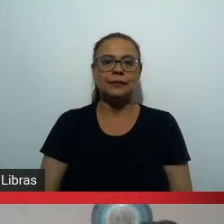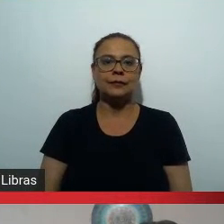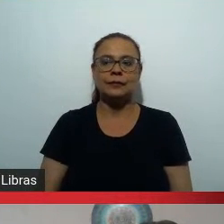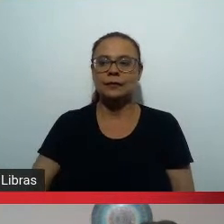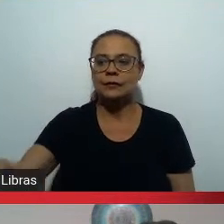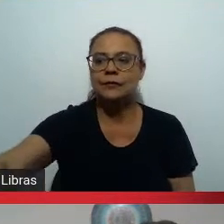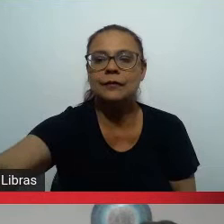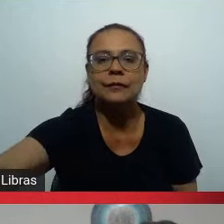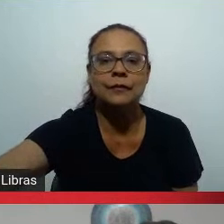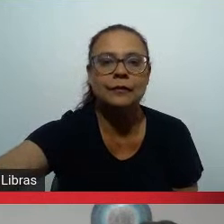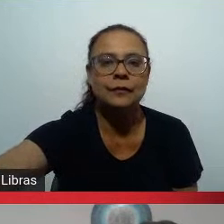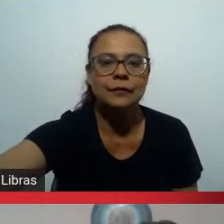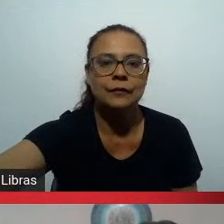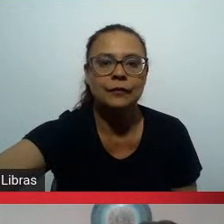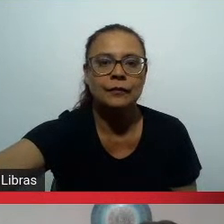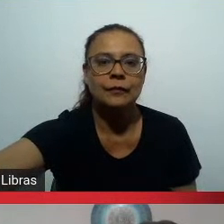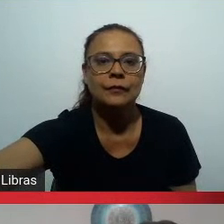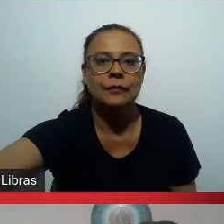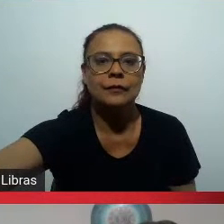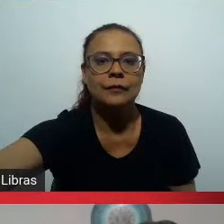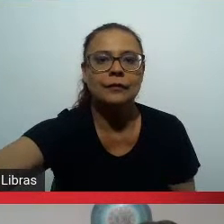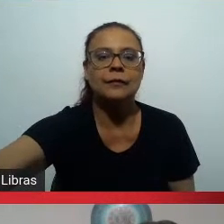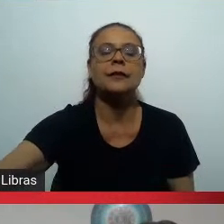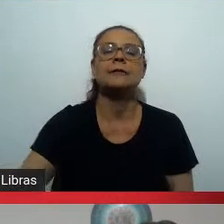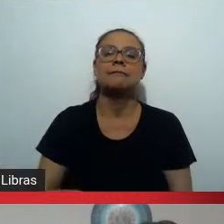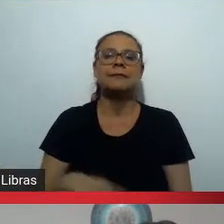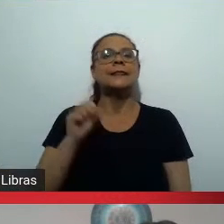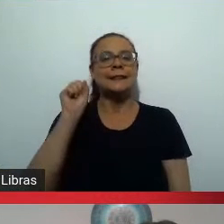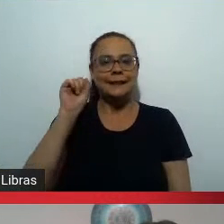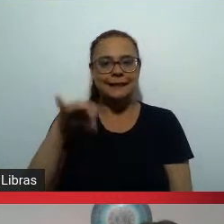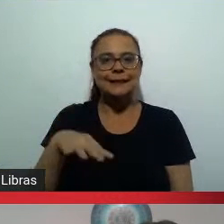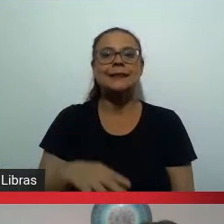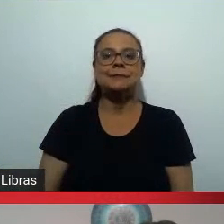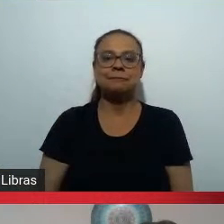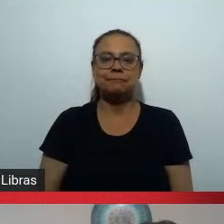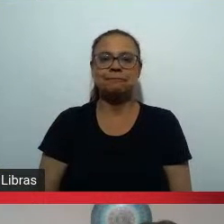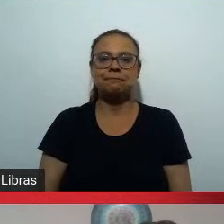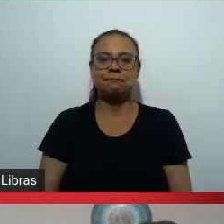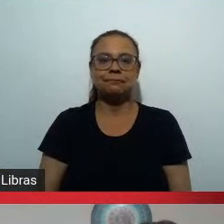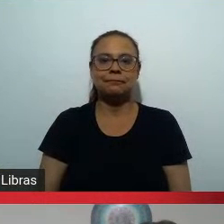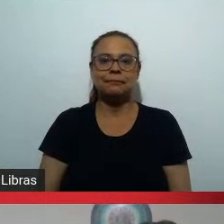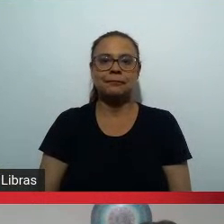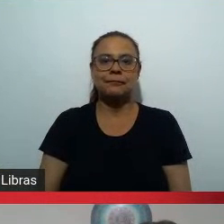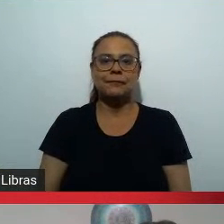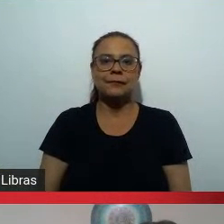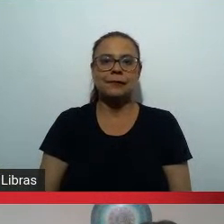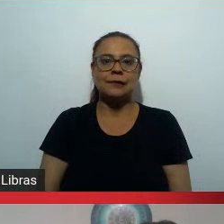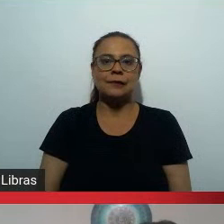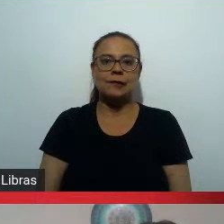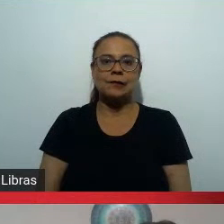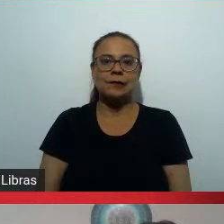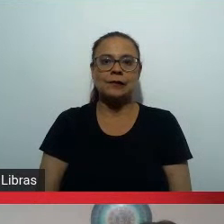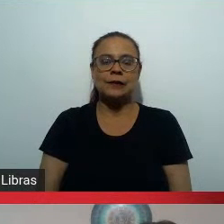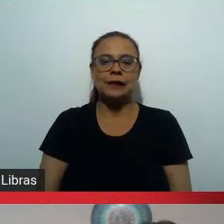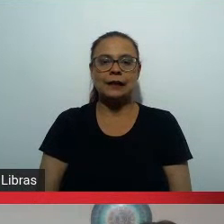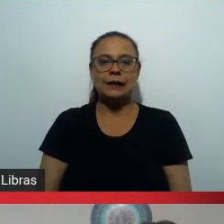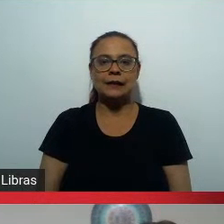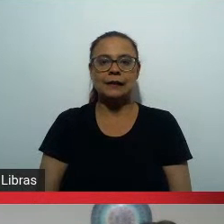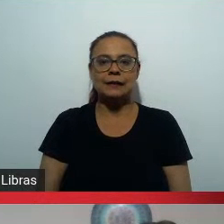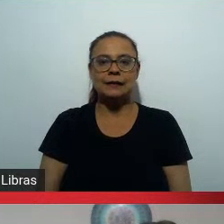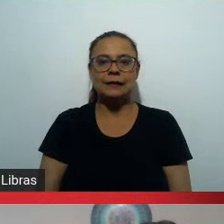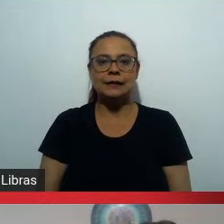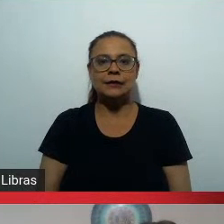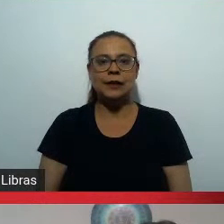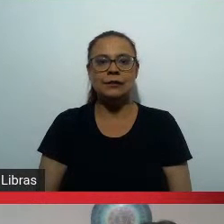Aca you So first I want to thank you for inviting me and having me on this panel it's been really interesting to listen to